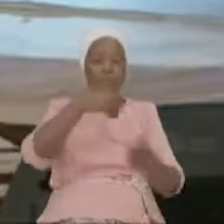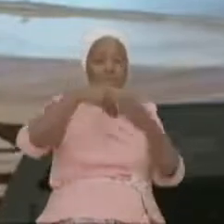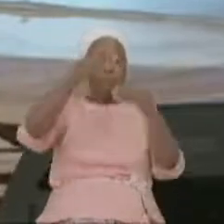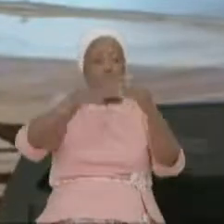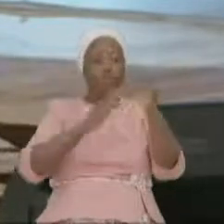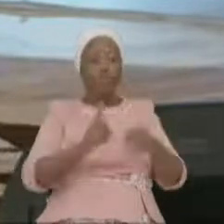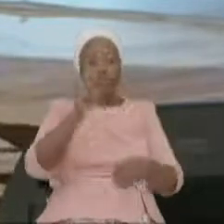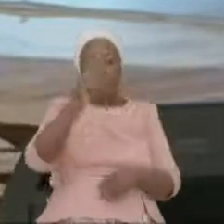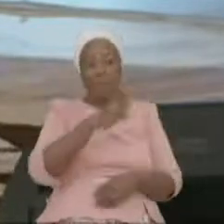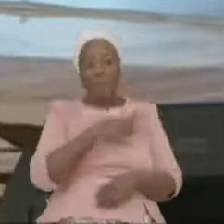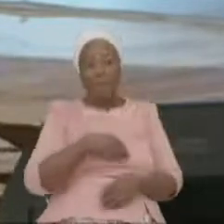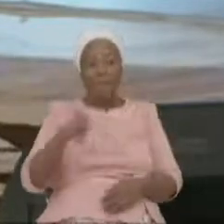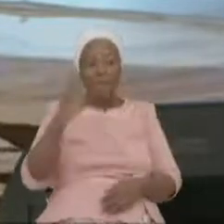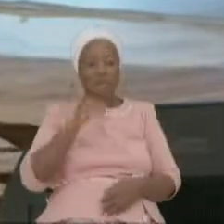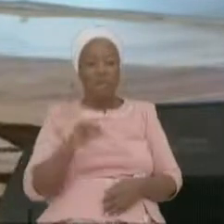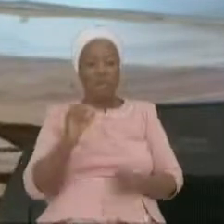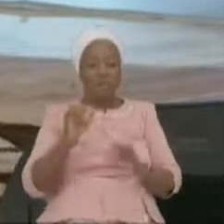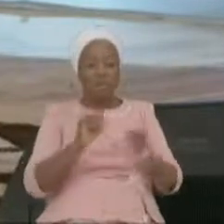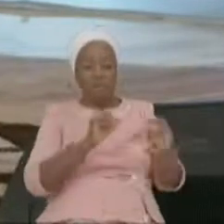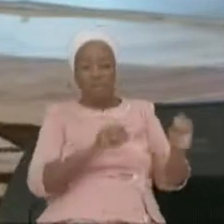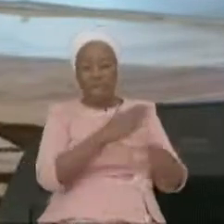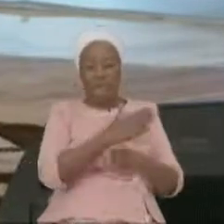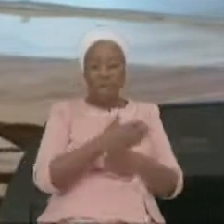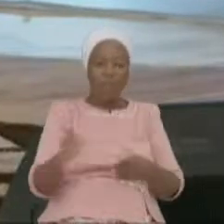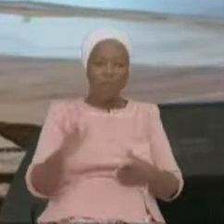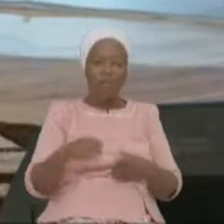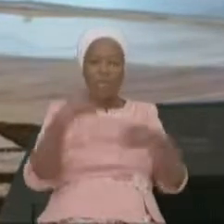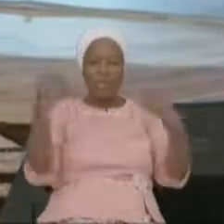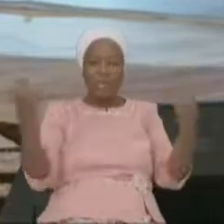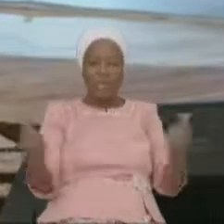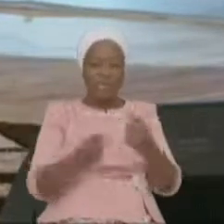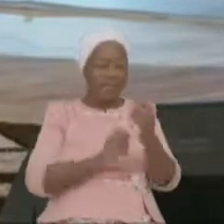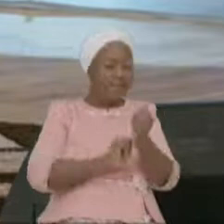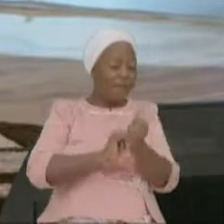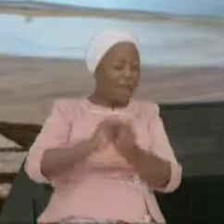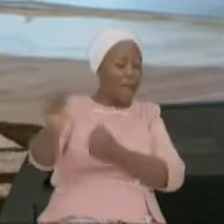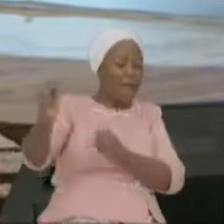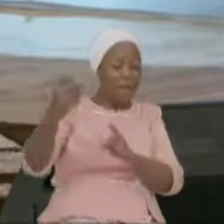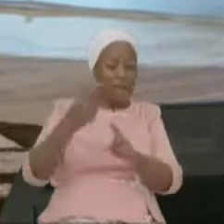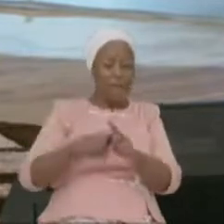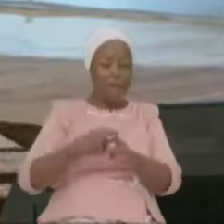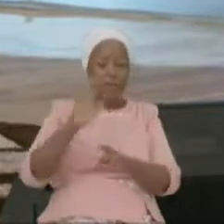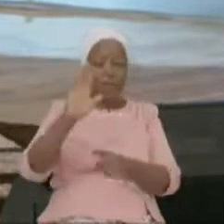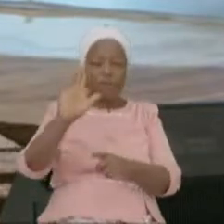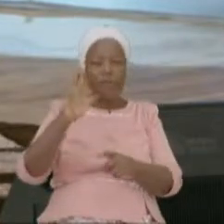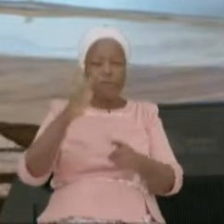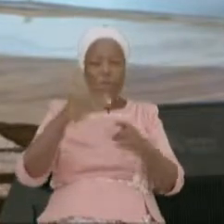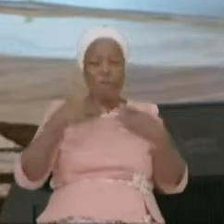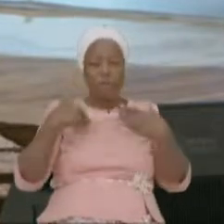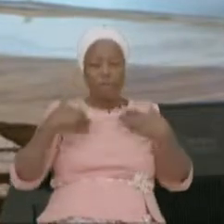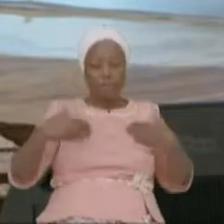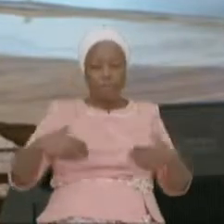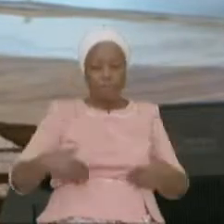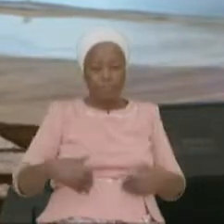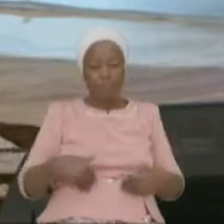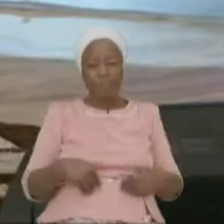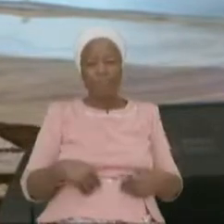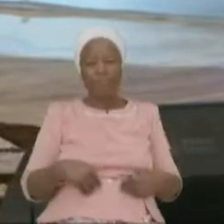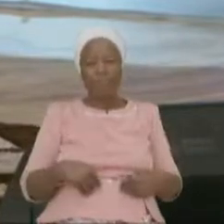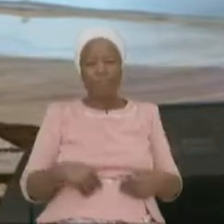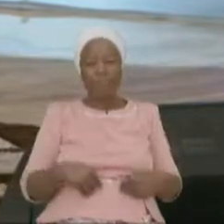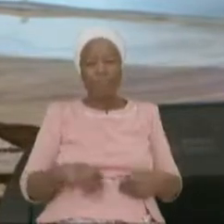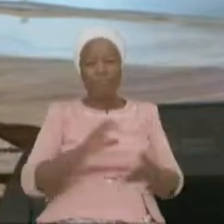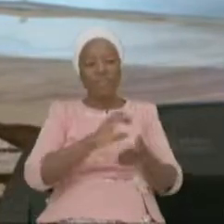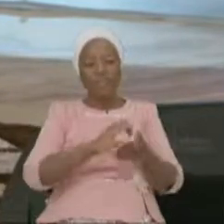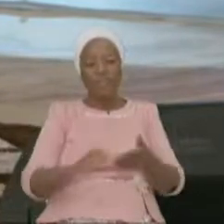thou shalt put away iniquity far from thy tabernacles. Verse 24,